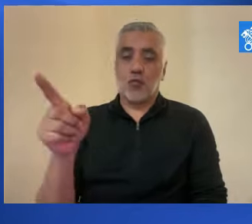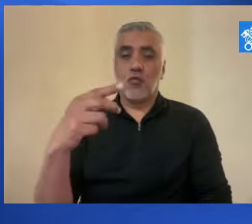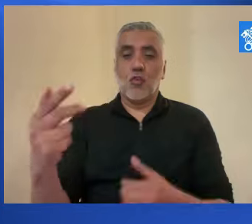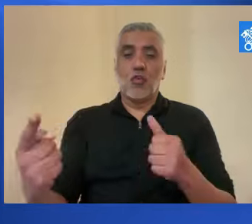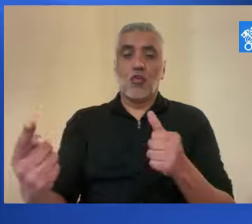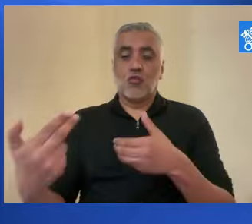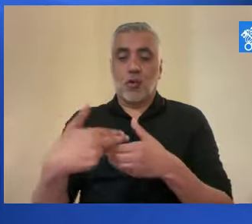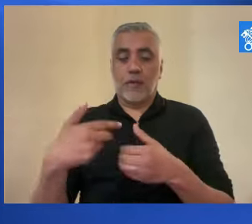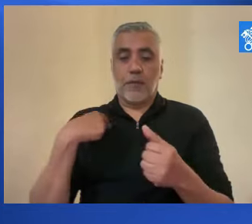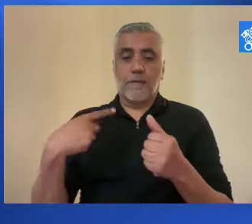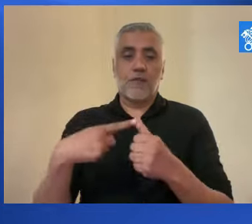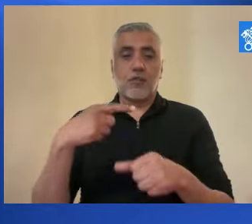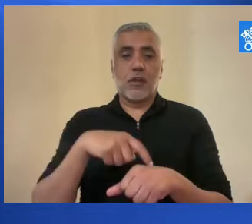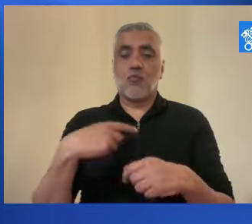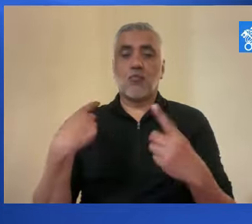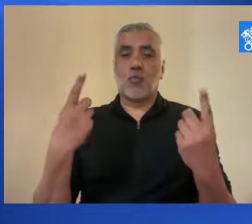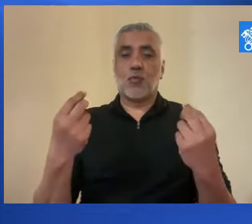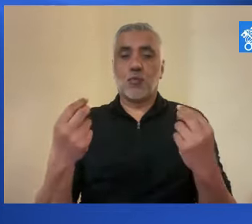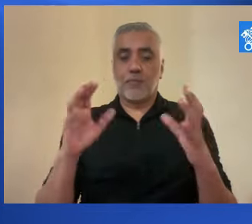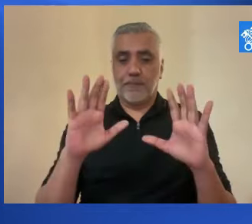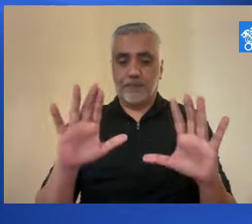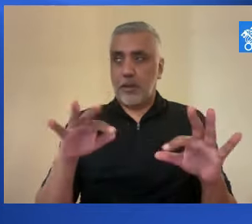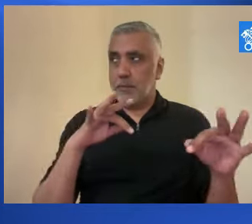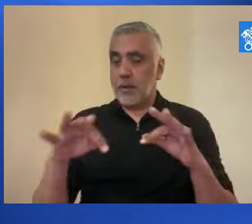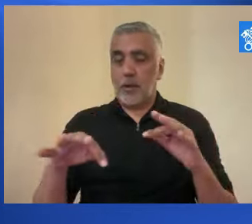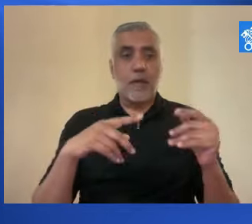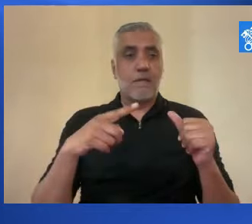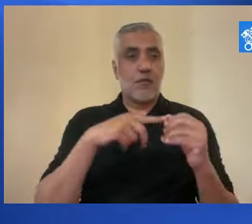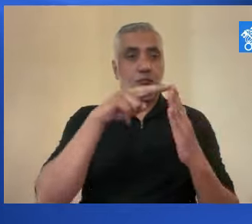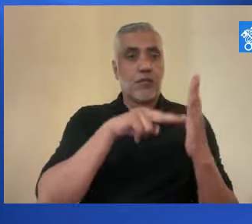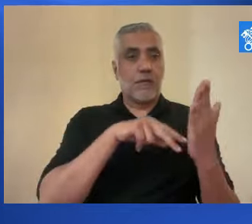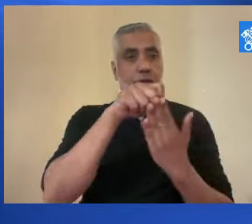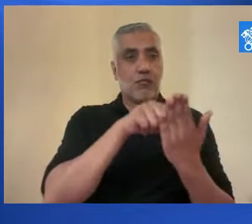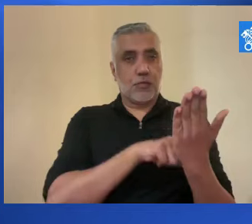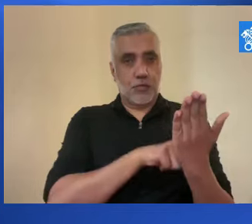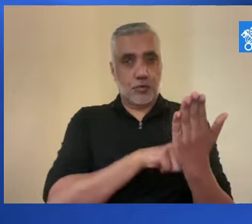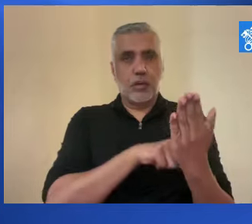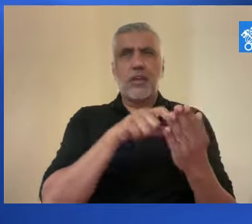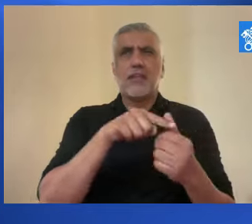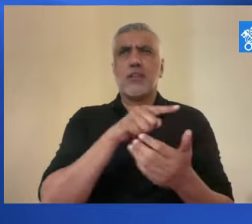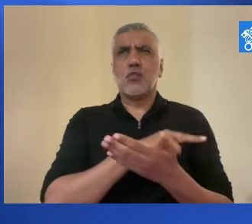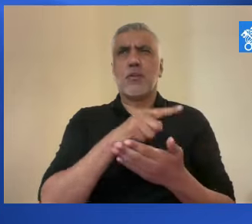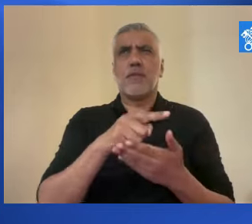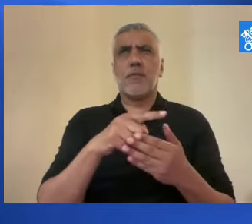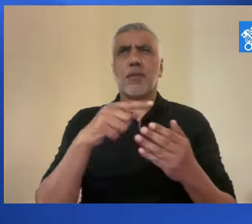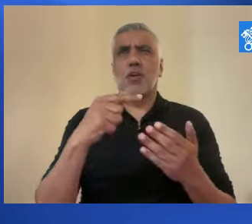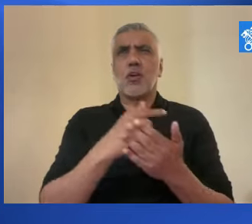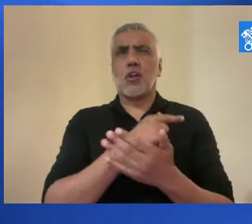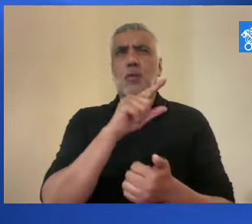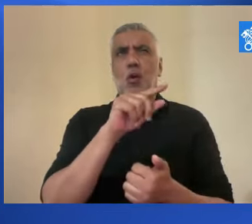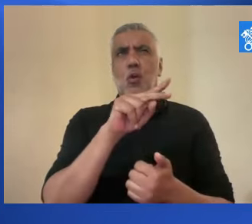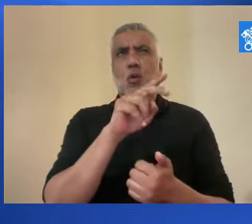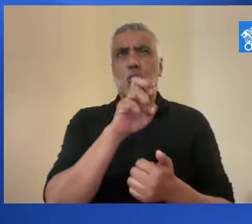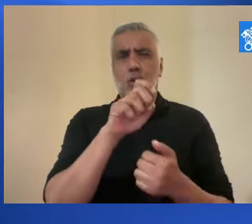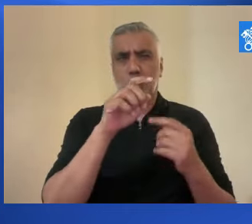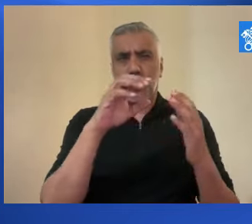reading from Scripture. This week it will be from the Gospel of Luke. And that's read out in various languages. It's a very short passage. After